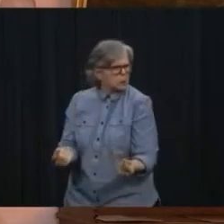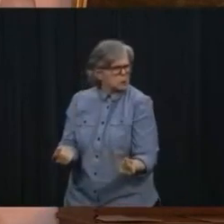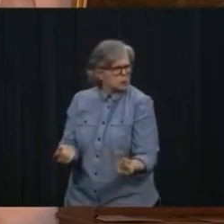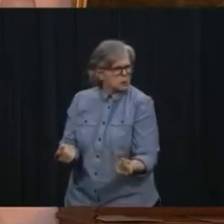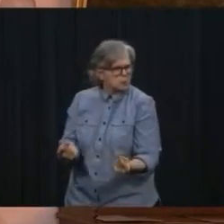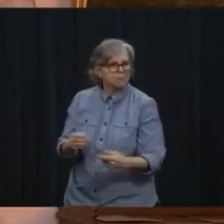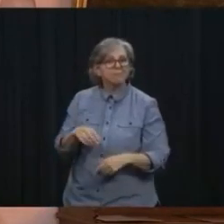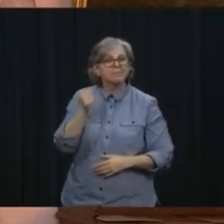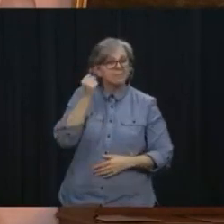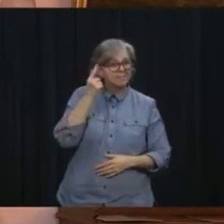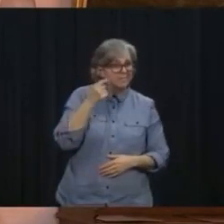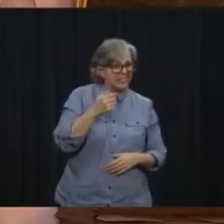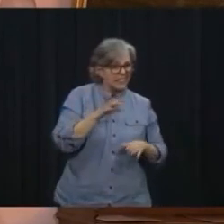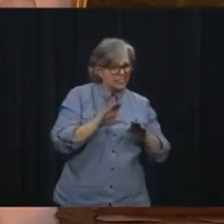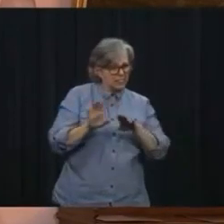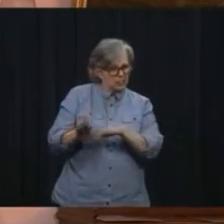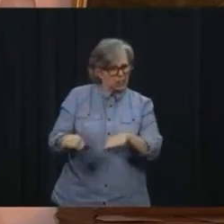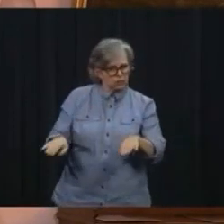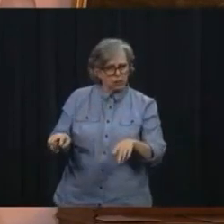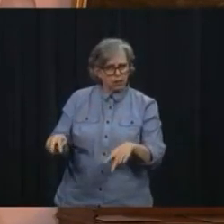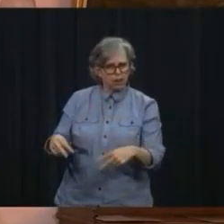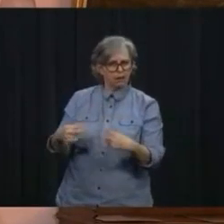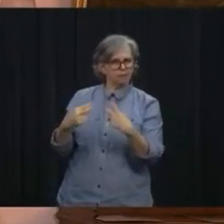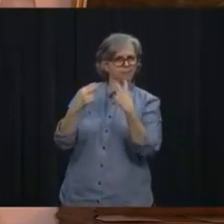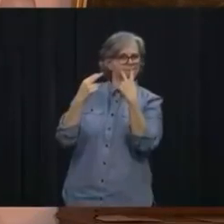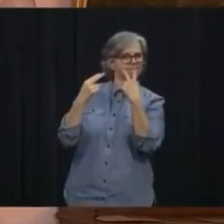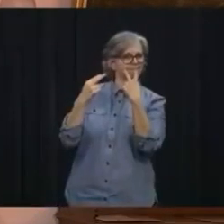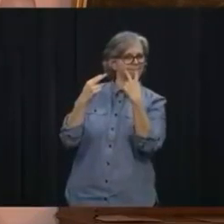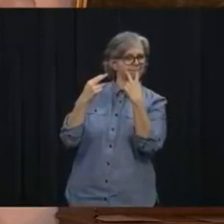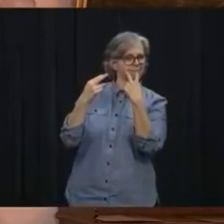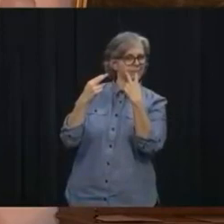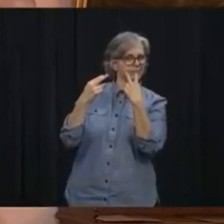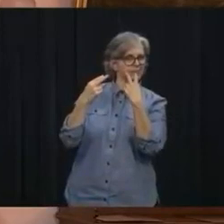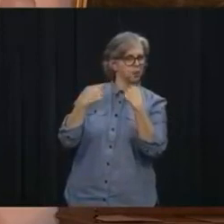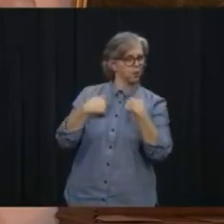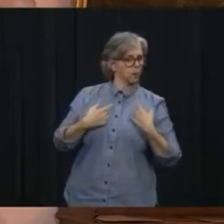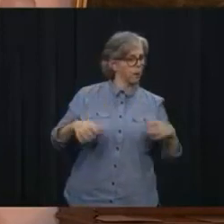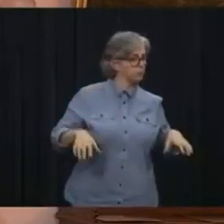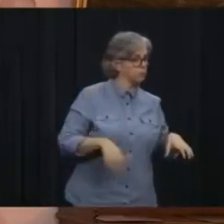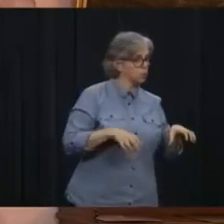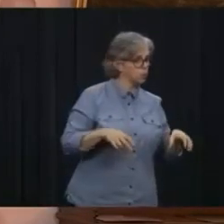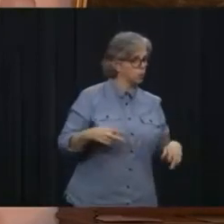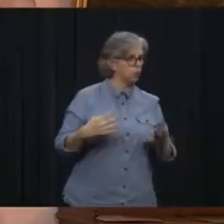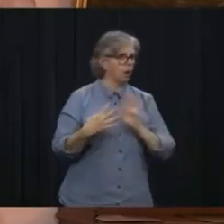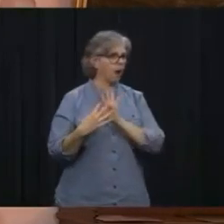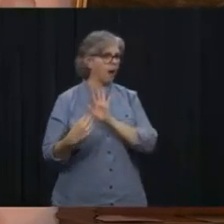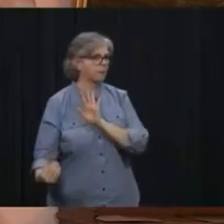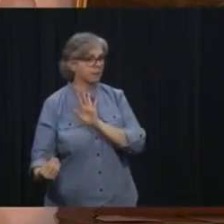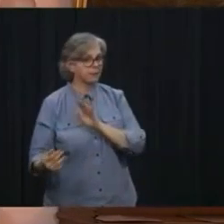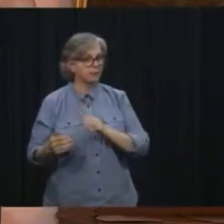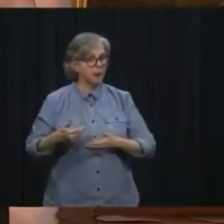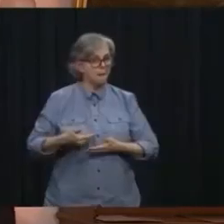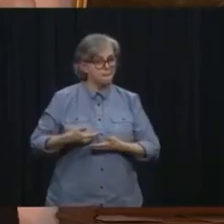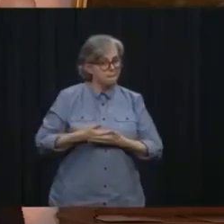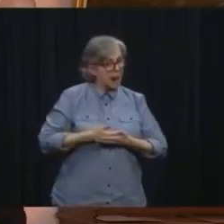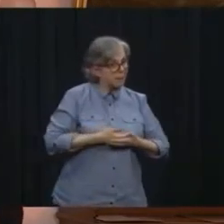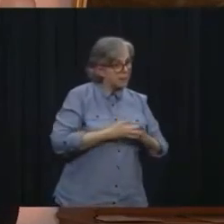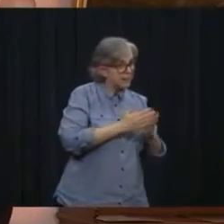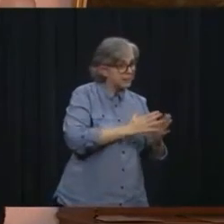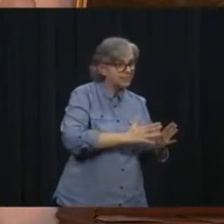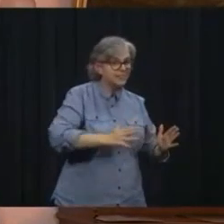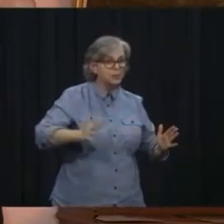741-741. So text for HOPE to 741-741 if you need to talk to someone immediately. If you're thinking about hurting